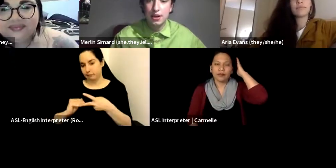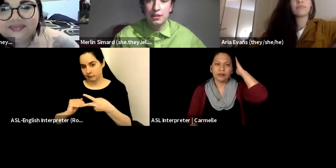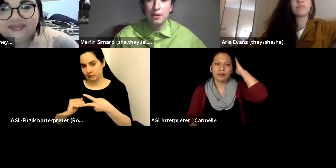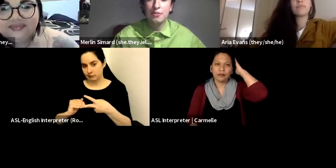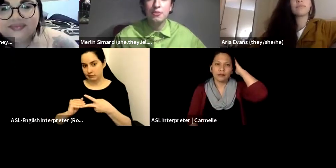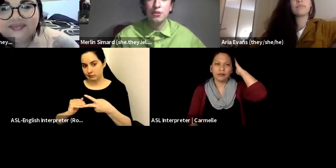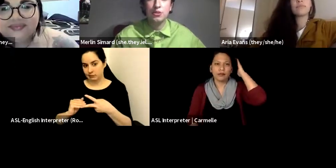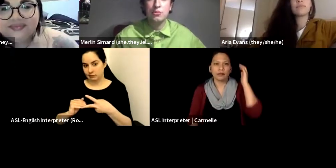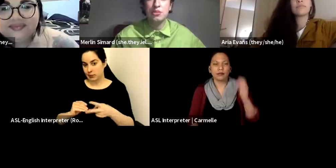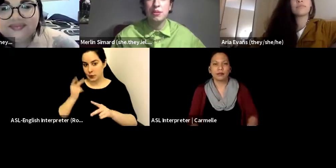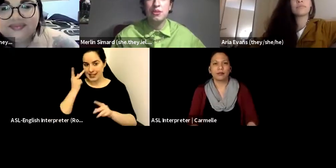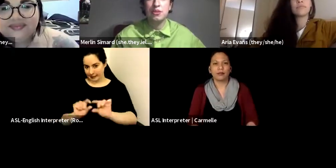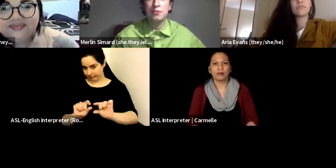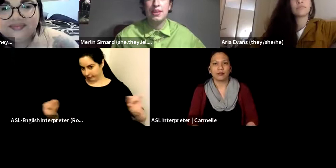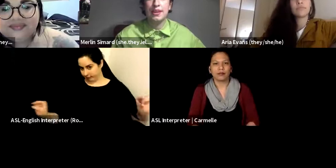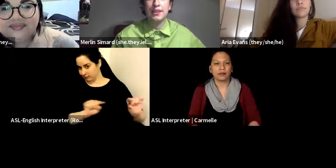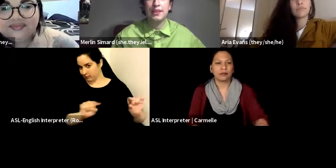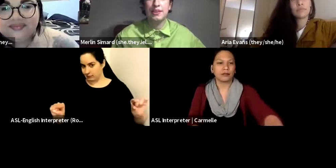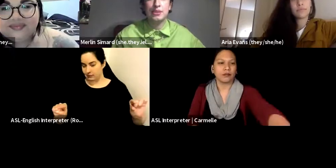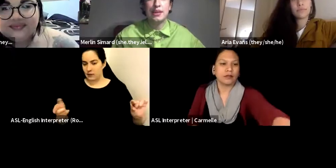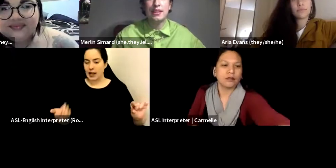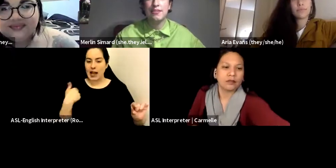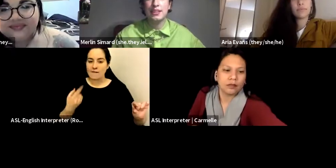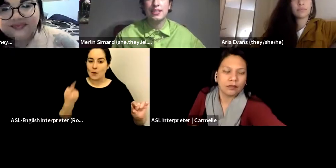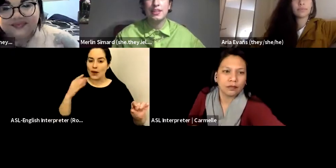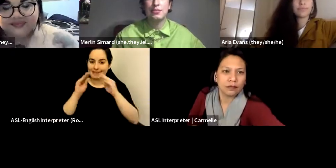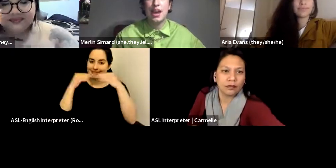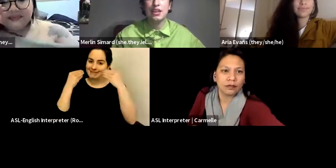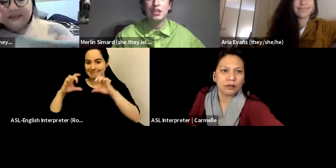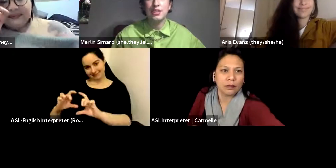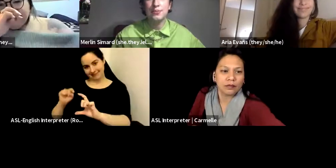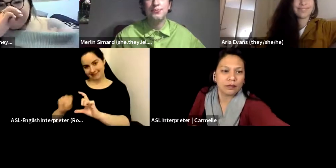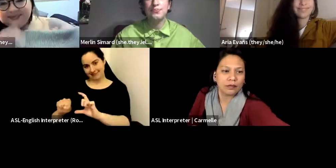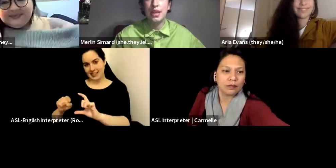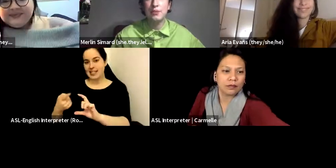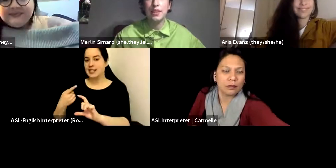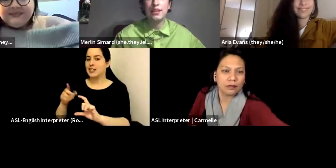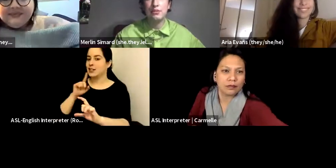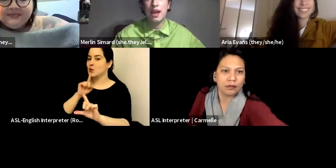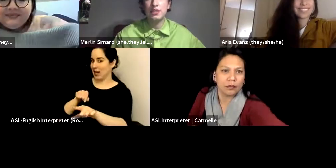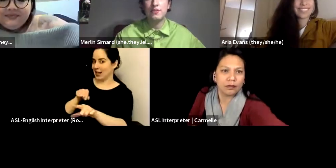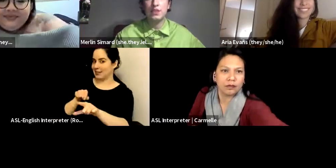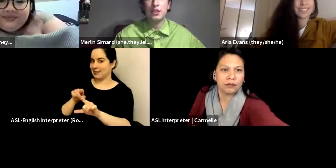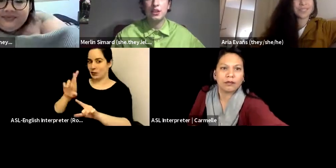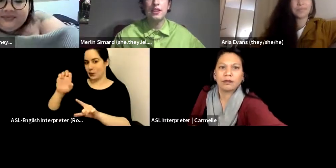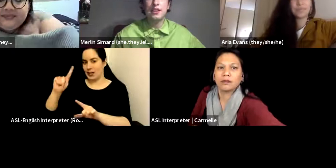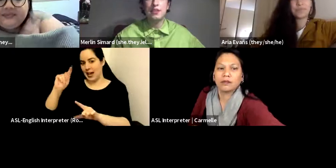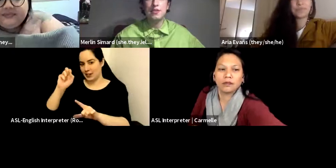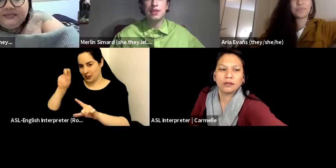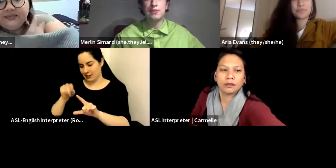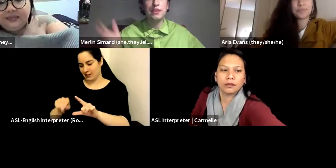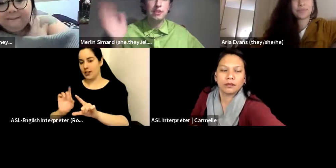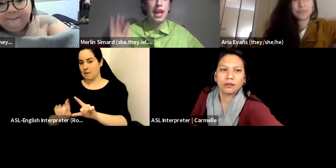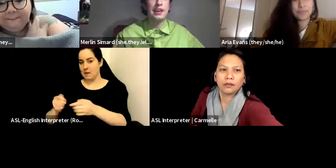so at the bottom of your Zoom screen, there should be like a little smiley face that says reaction. And within that reaction feature,